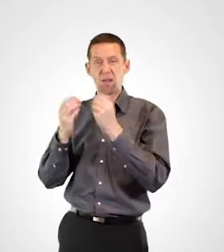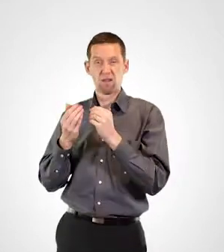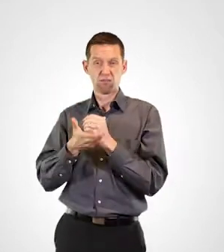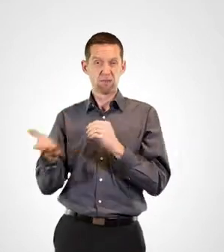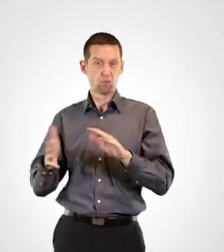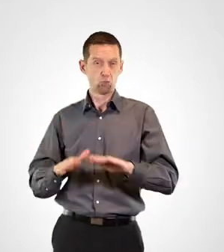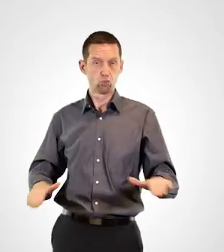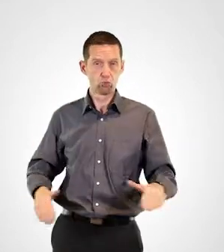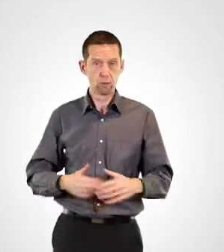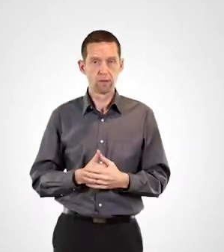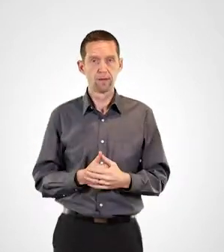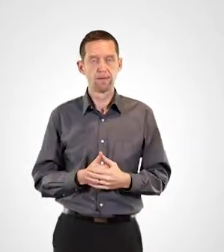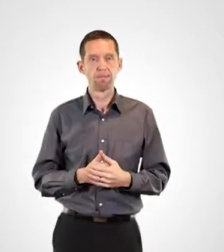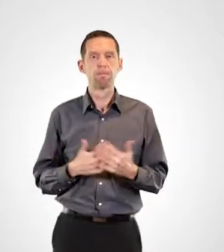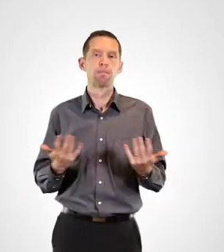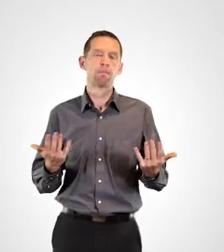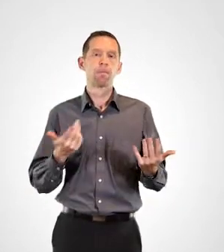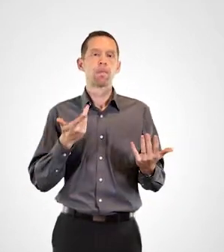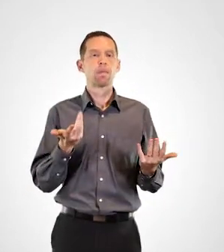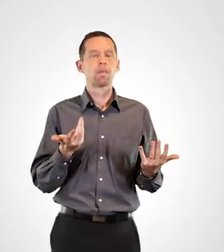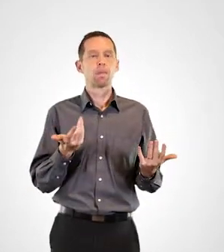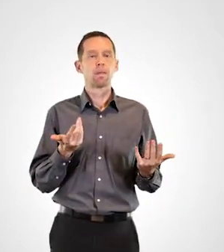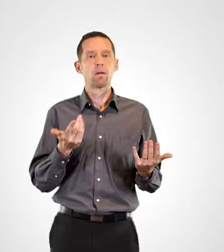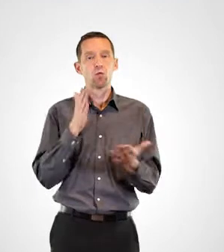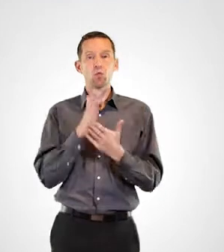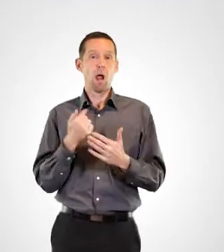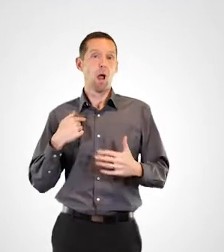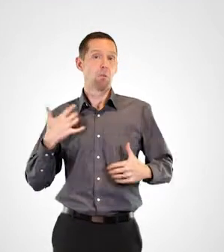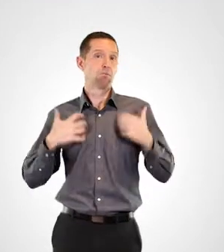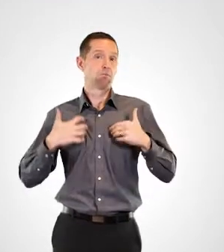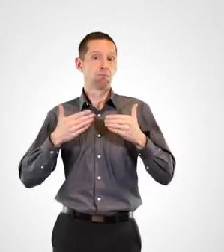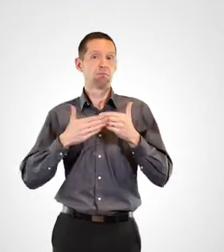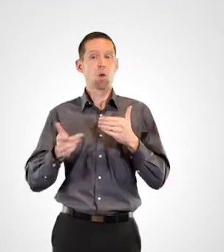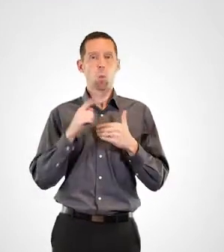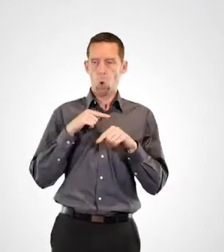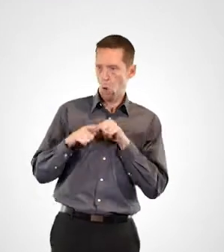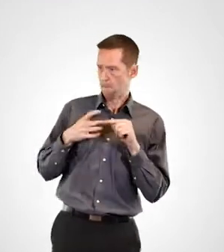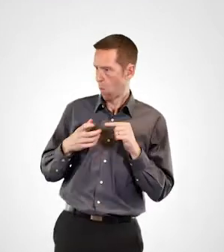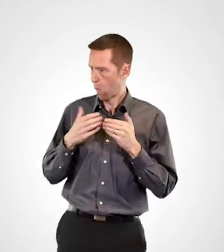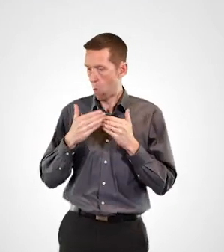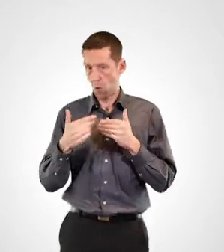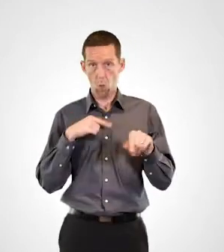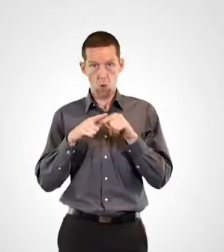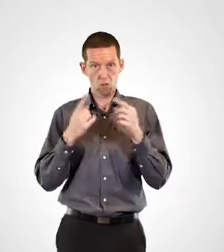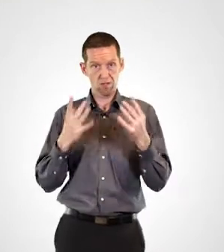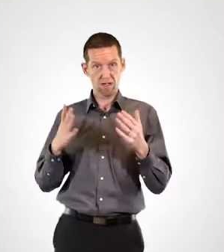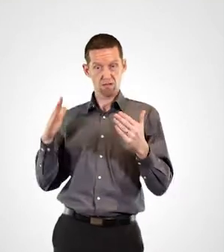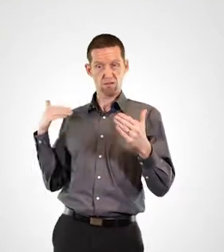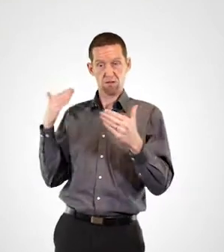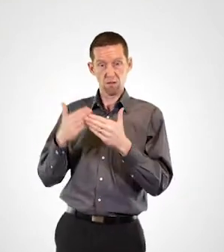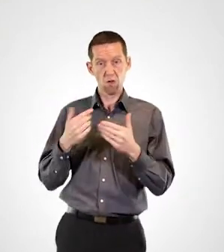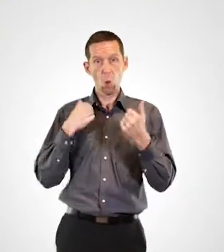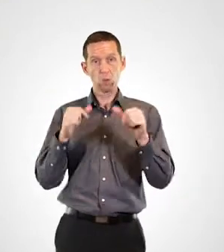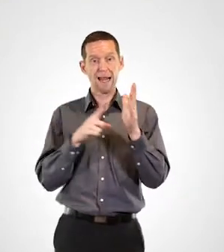to our children. I think, as you can see, I'm kind of really excited about what we can learn. We've learned a lot from just